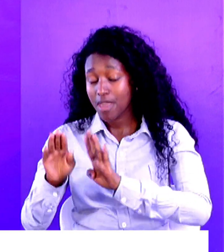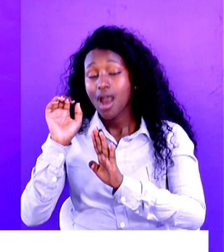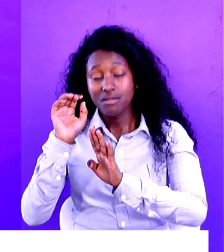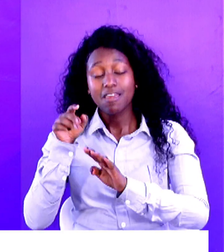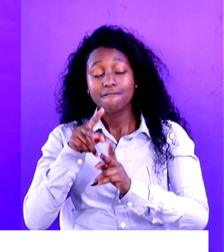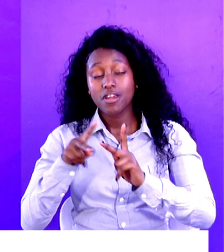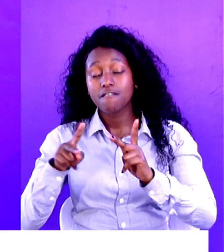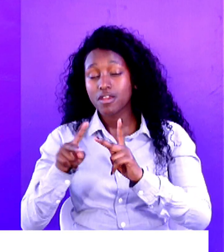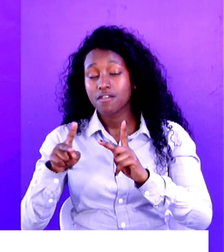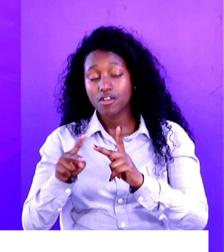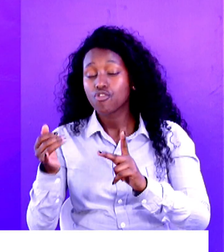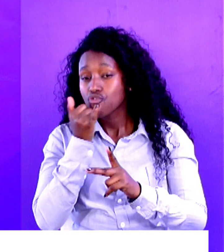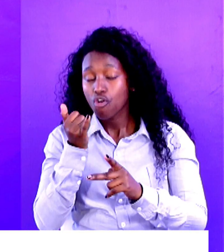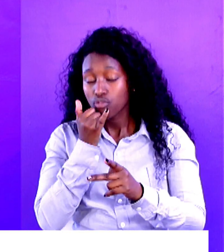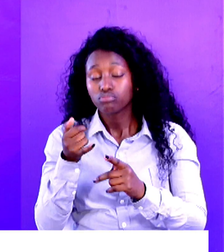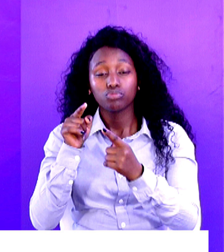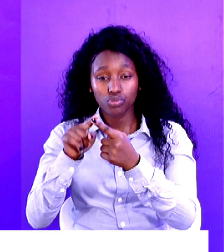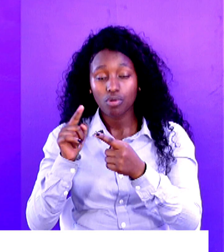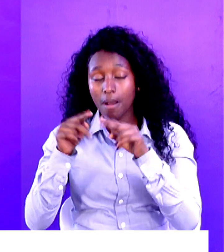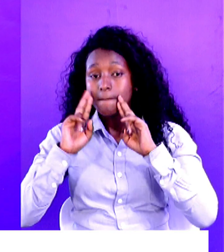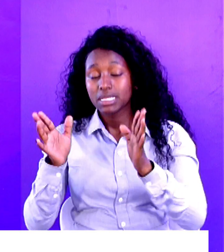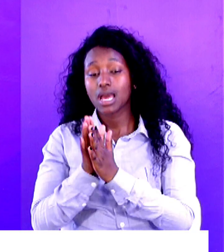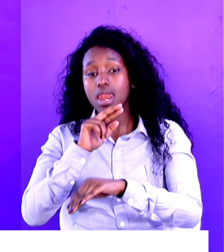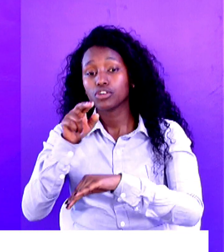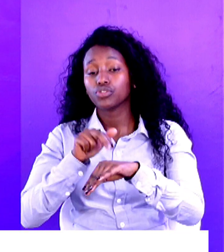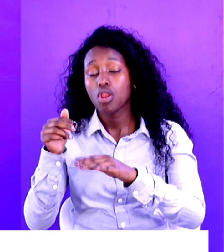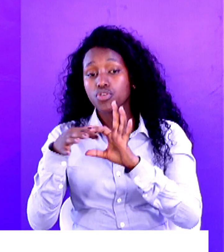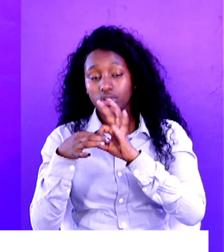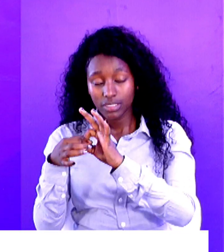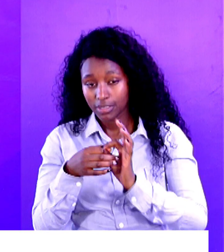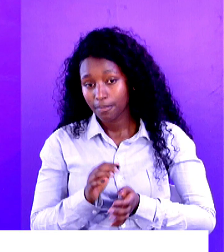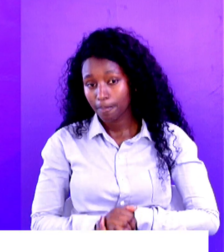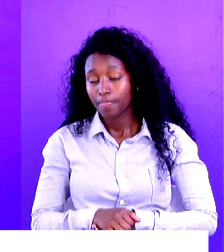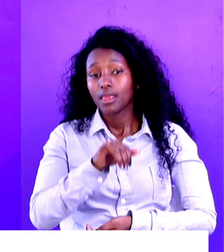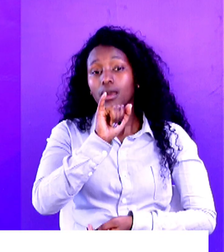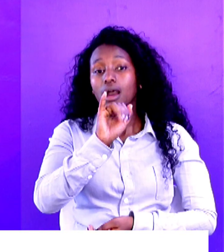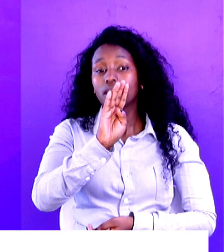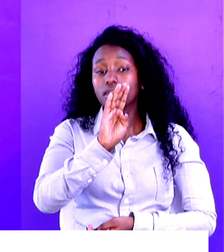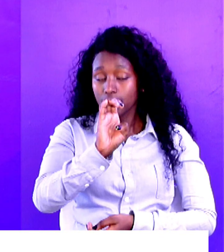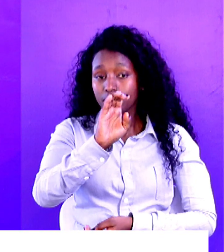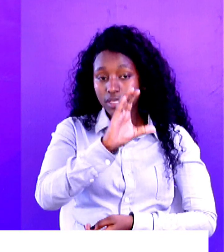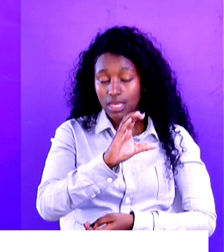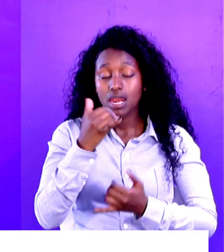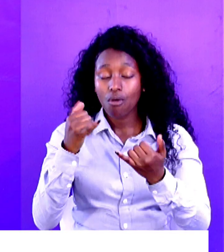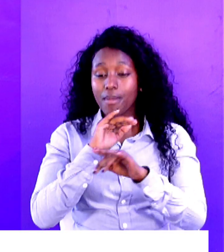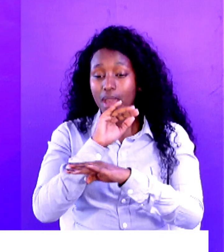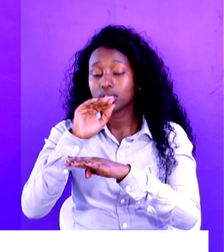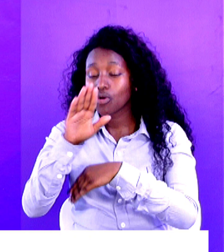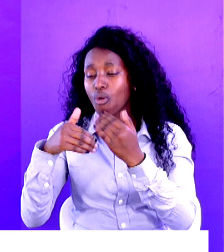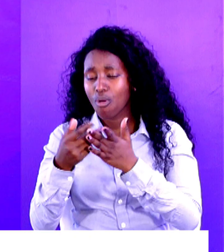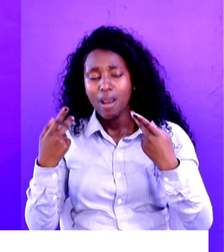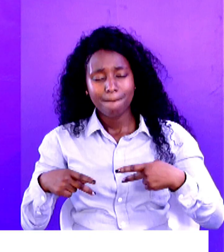to peace and national unity. The IEBC called on all political actors to exercise restraint